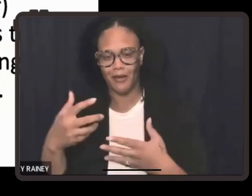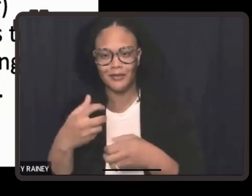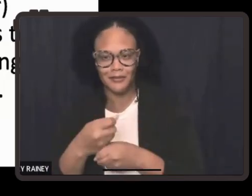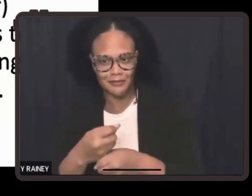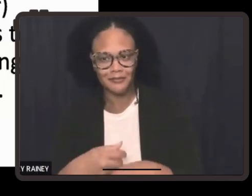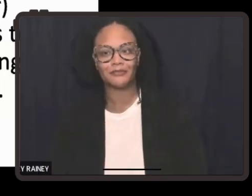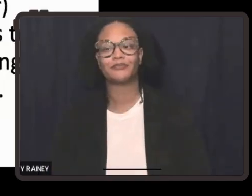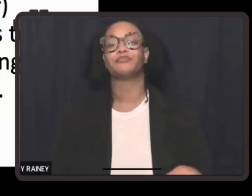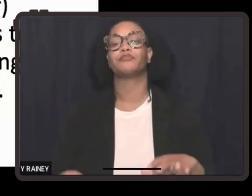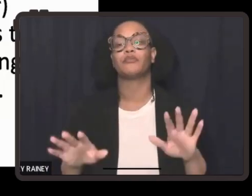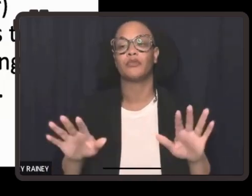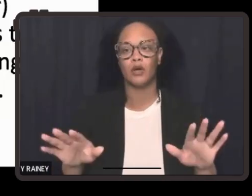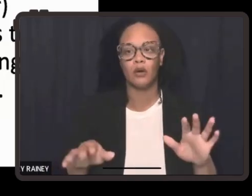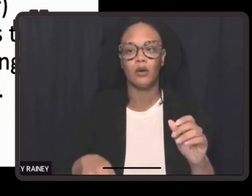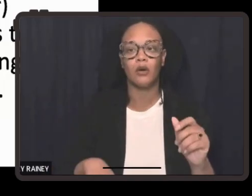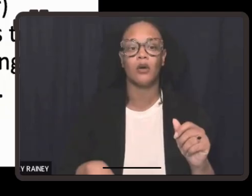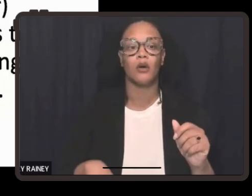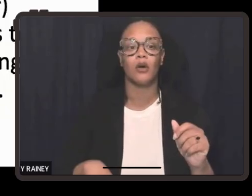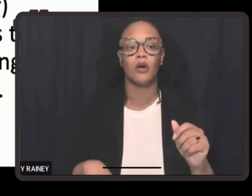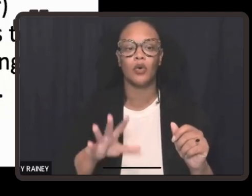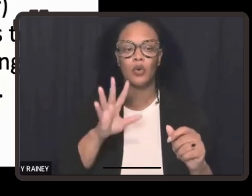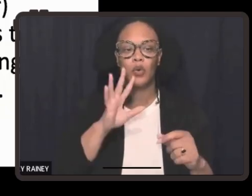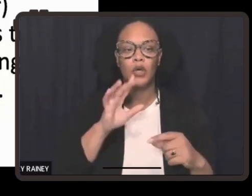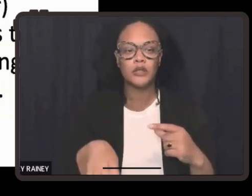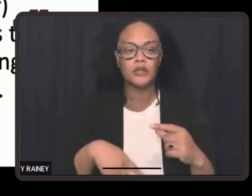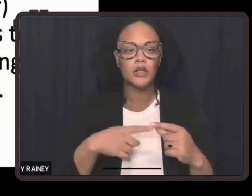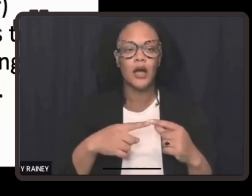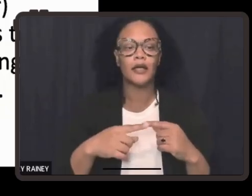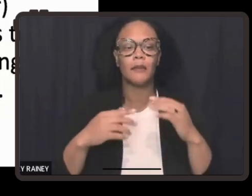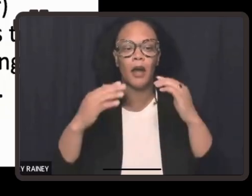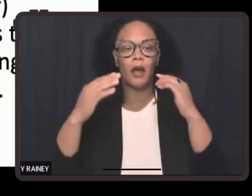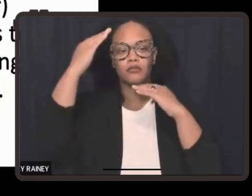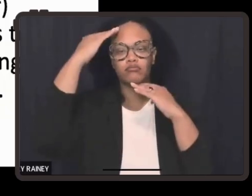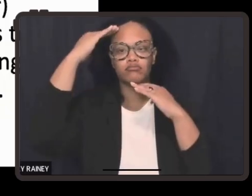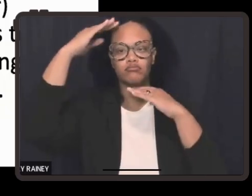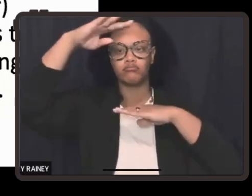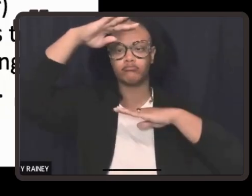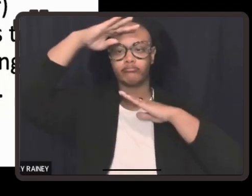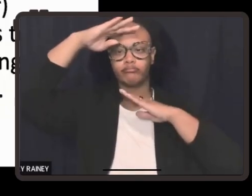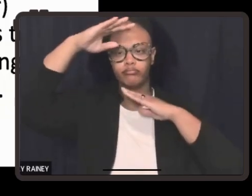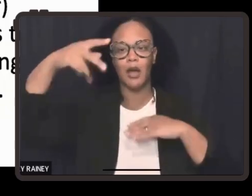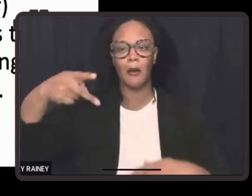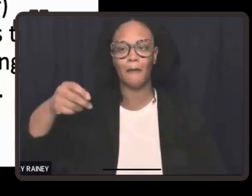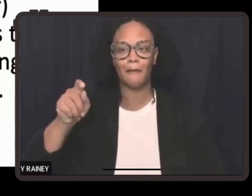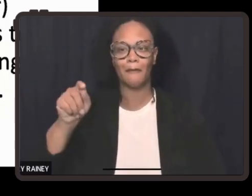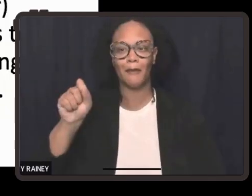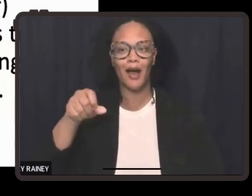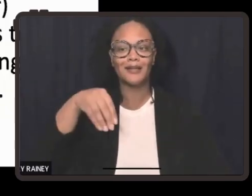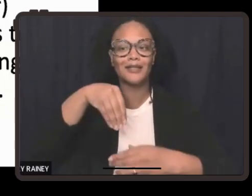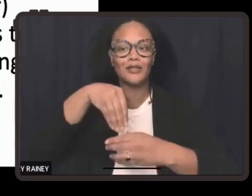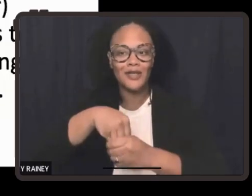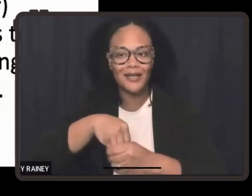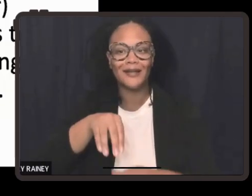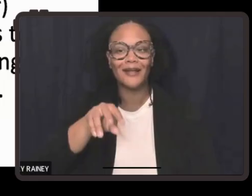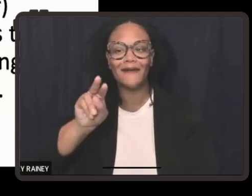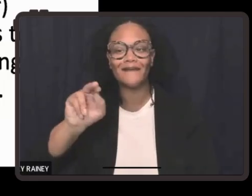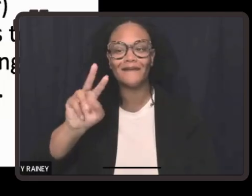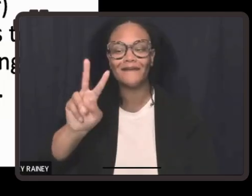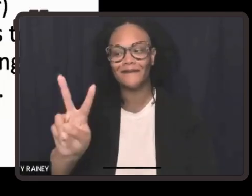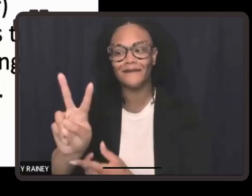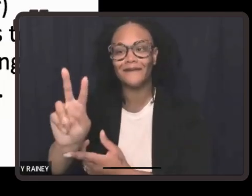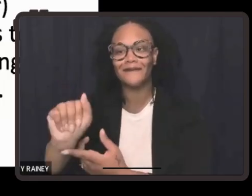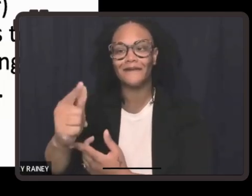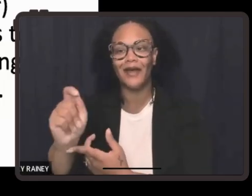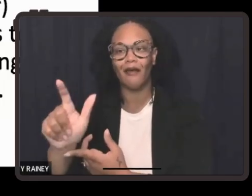those, you've got the lower cranial nerve, which is your vagal nerve, and this is where the POTS comes from. You will know about